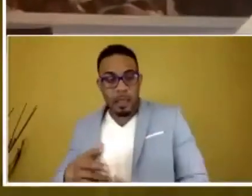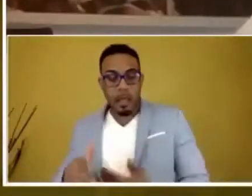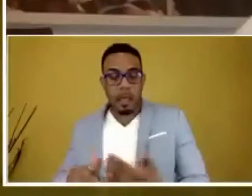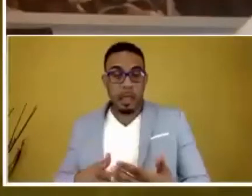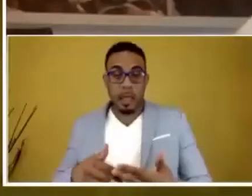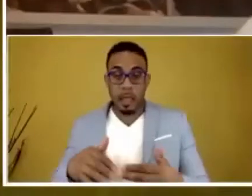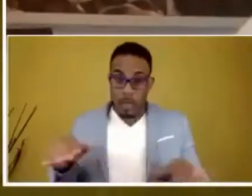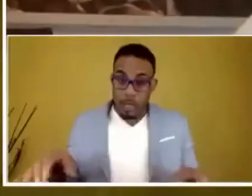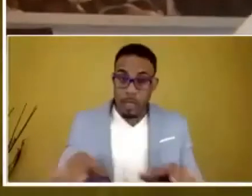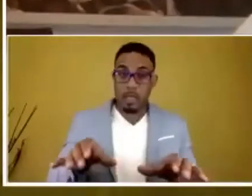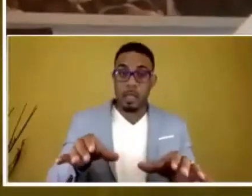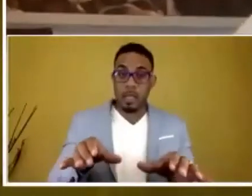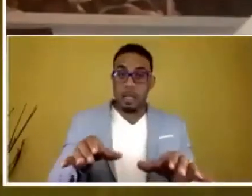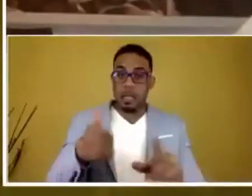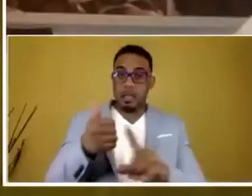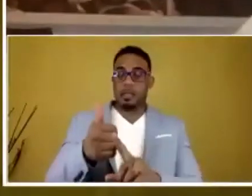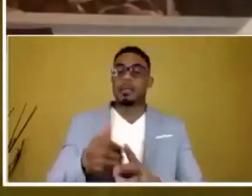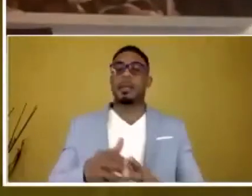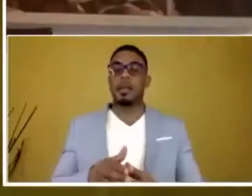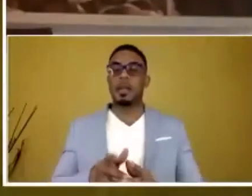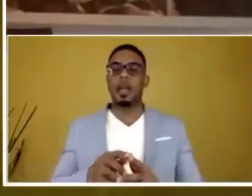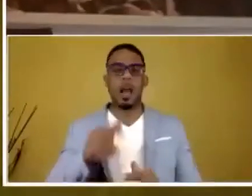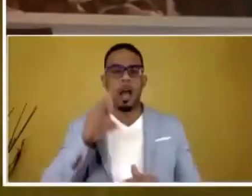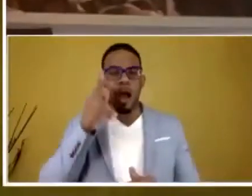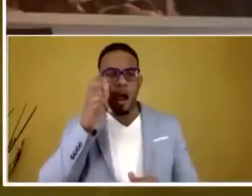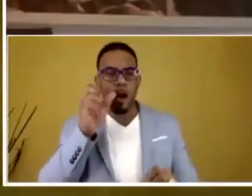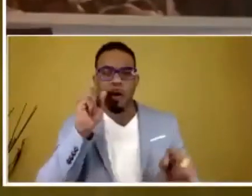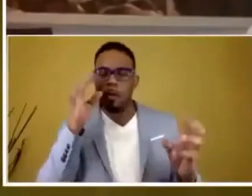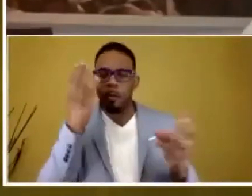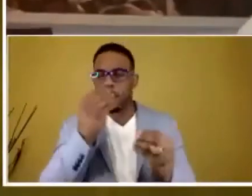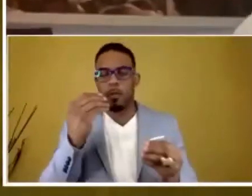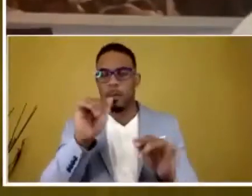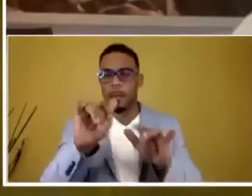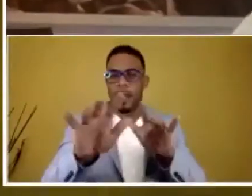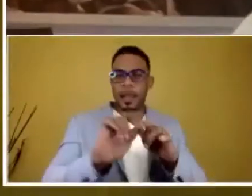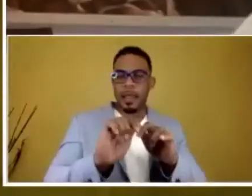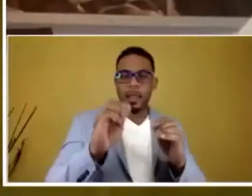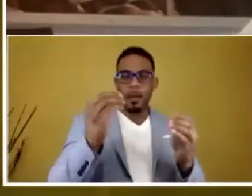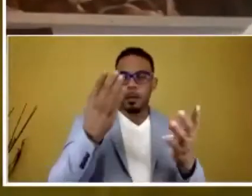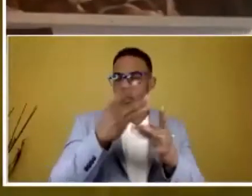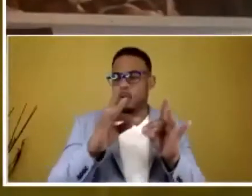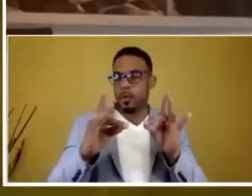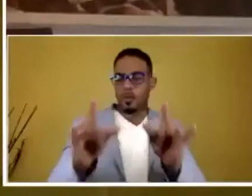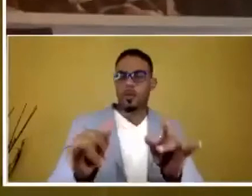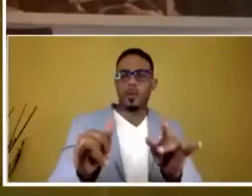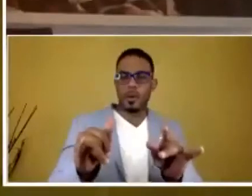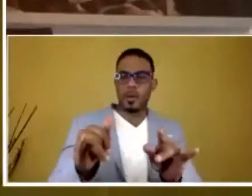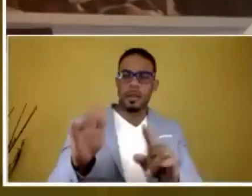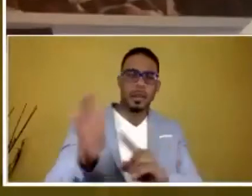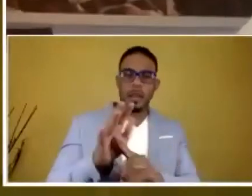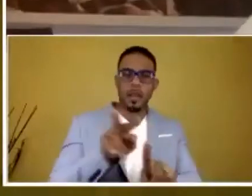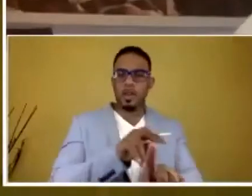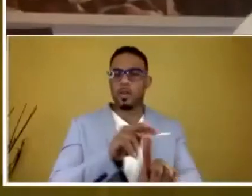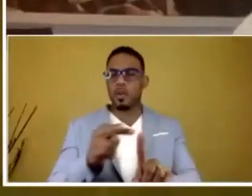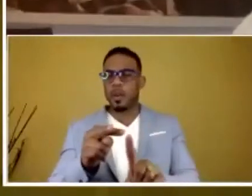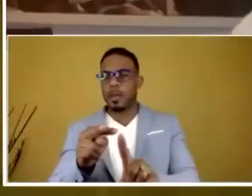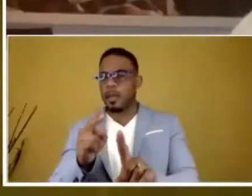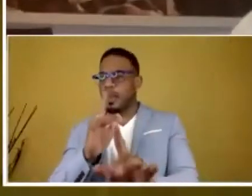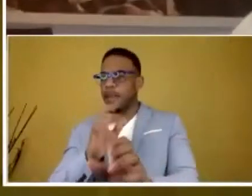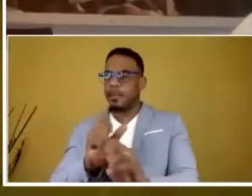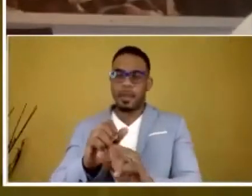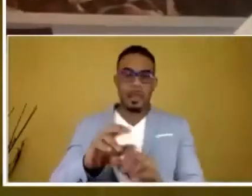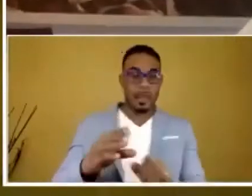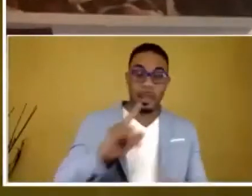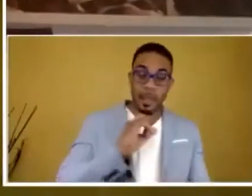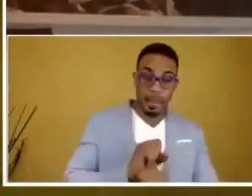conducted himself. It's hard to imagine a speech that eloquent, that articulate, that nuanced, that faceted, and actually